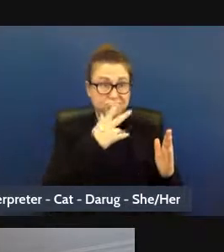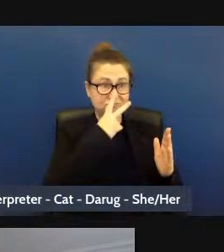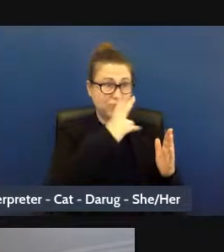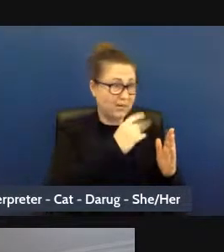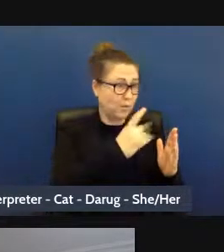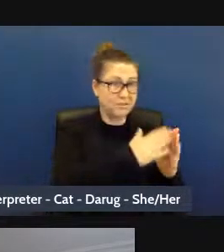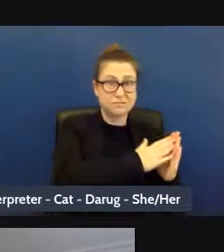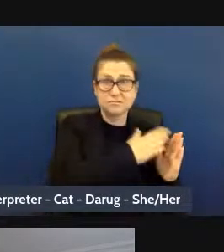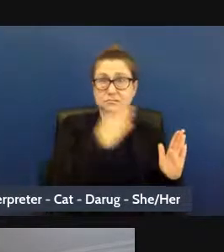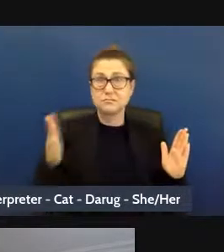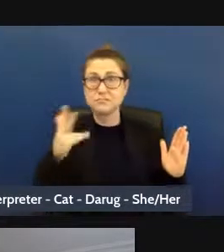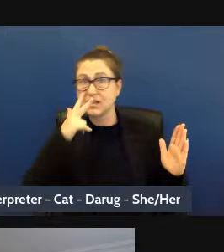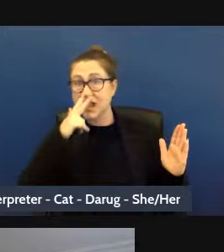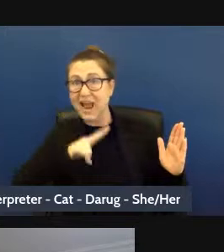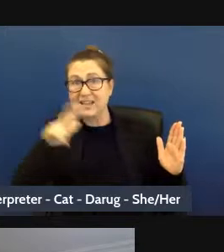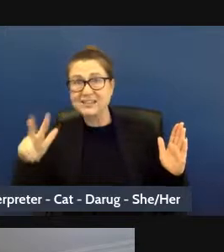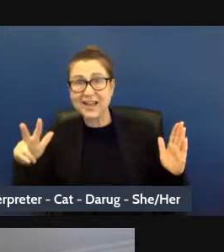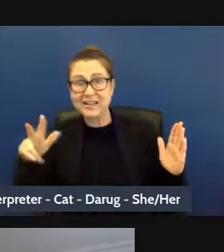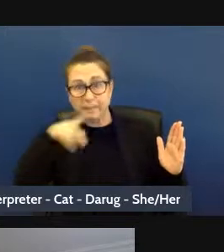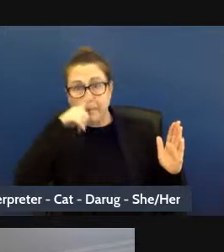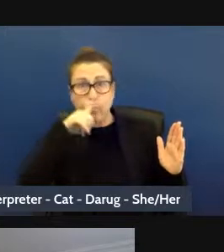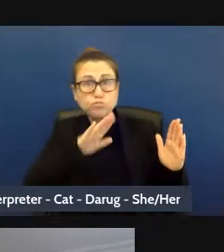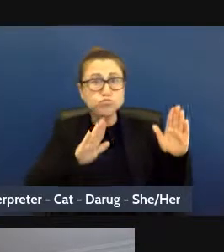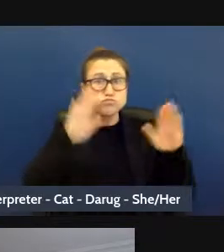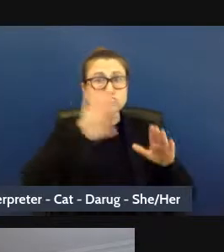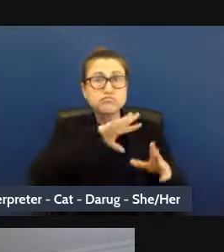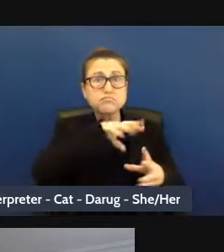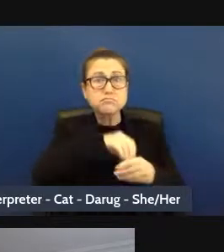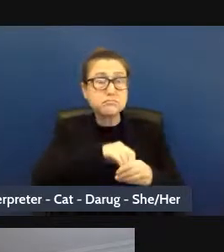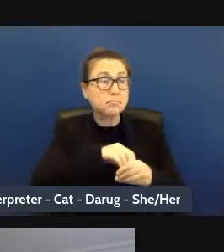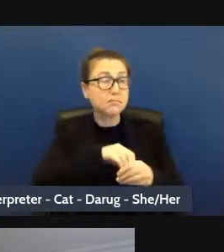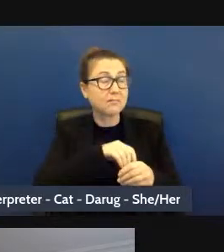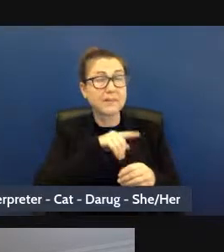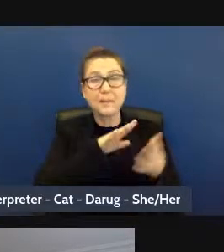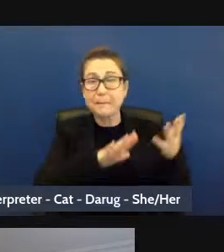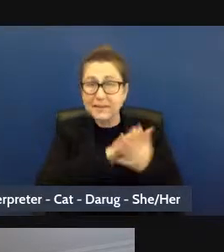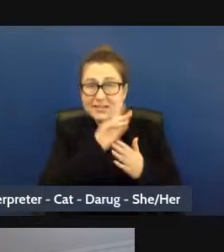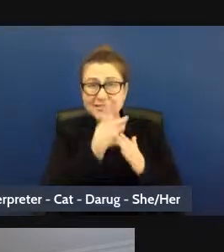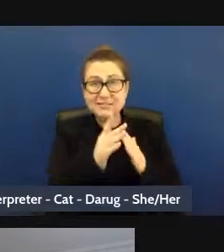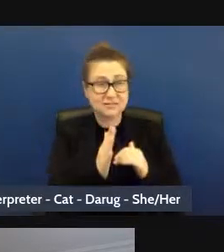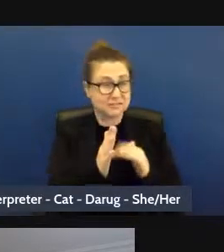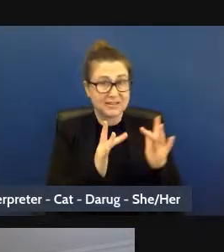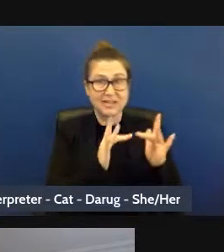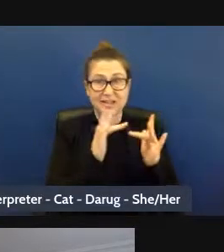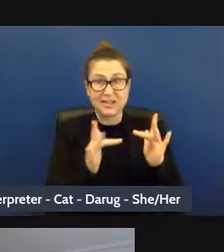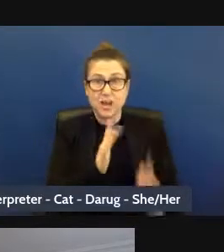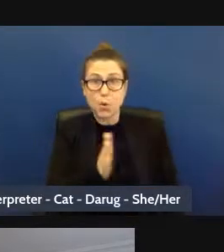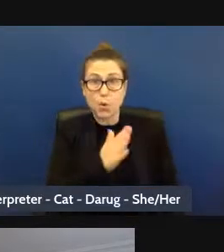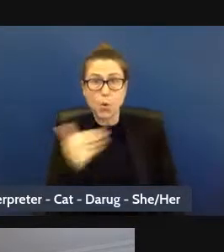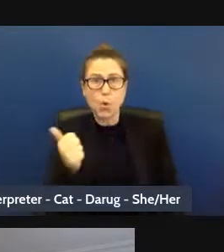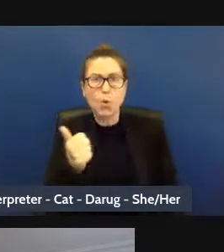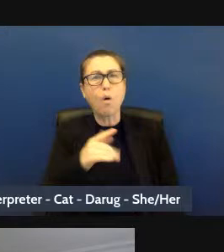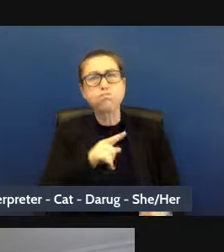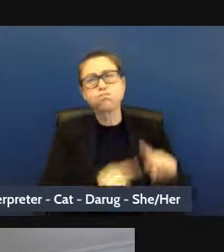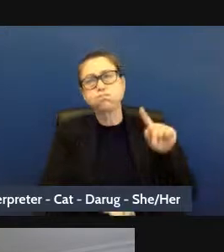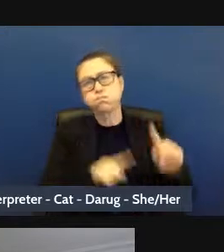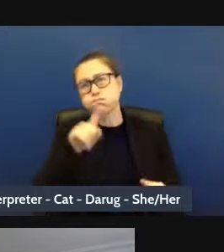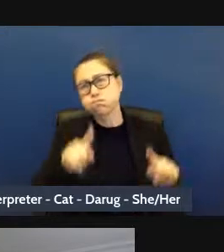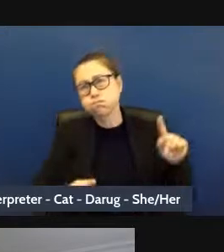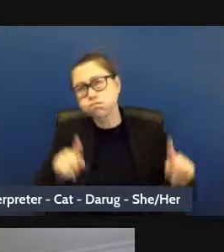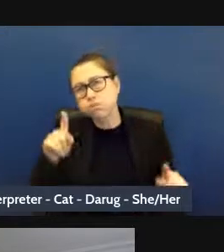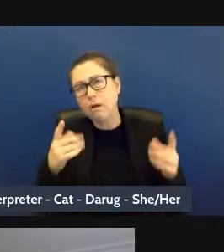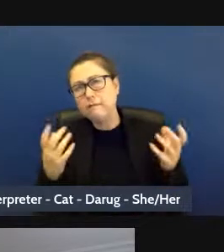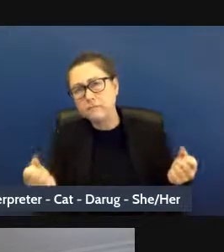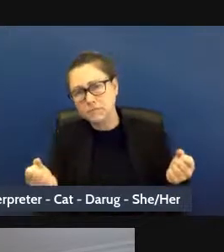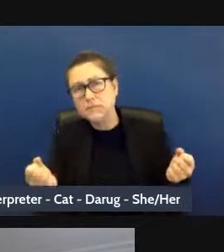88. So we've got people with very varying skill level when it comes to the internet, and